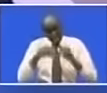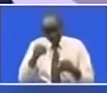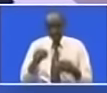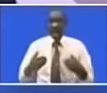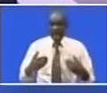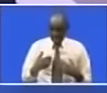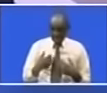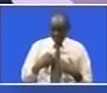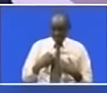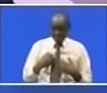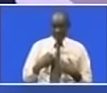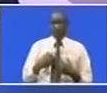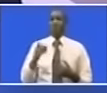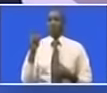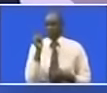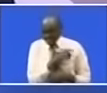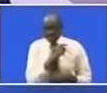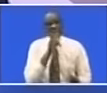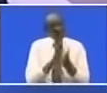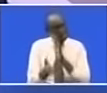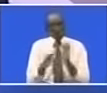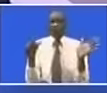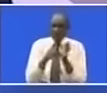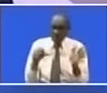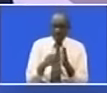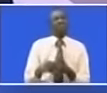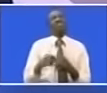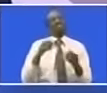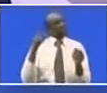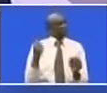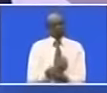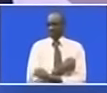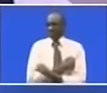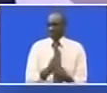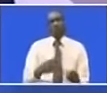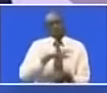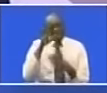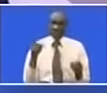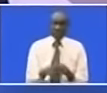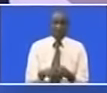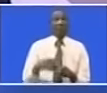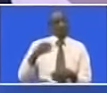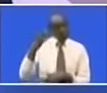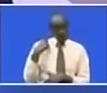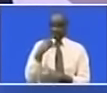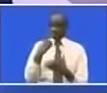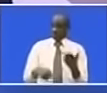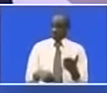held and completed without hiccups here and there. Yeah. Because I didn't particularly